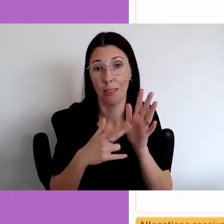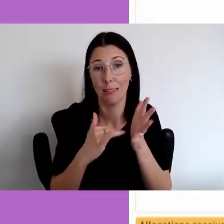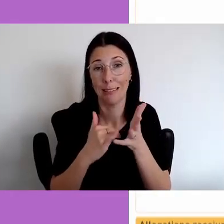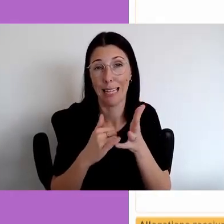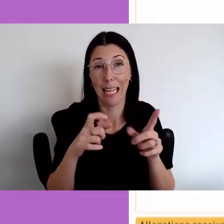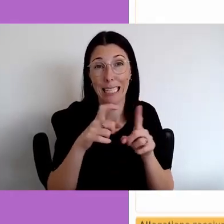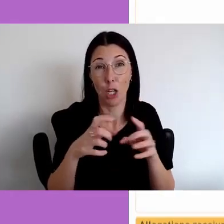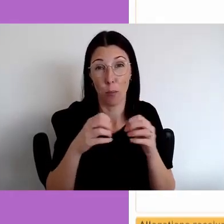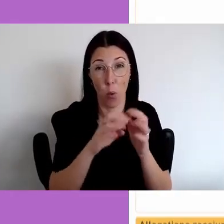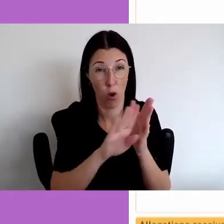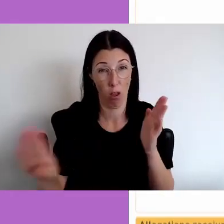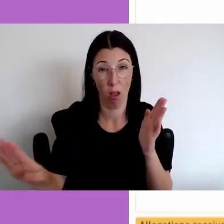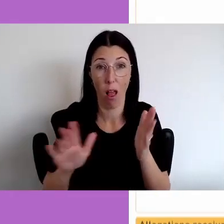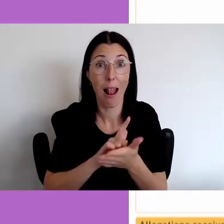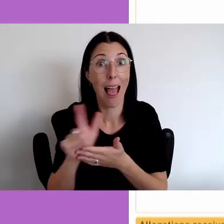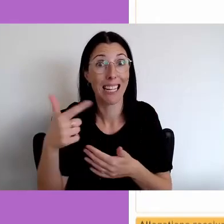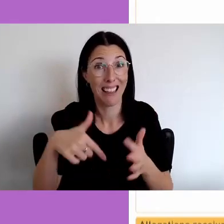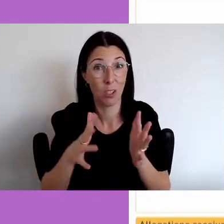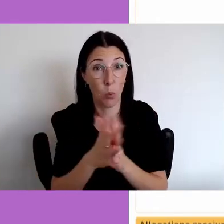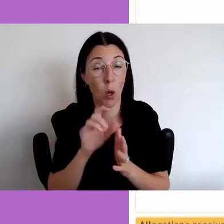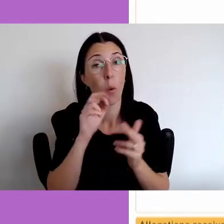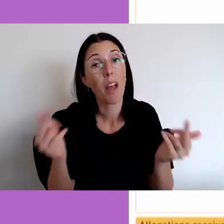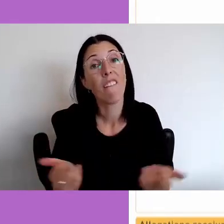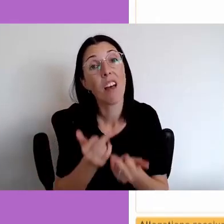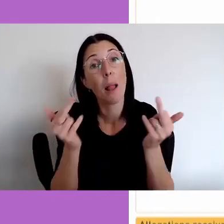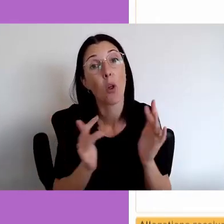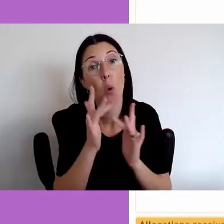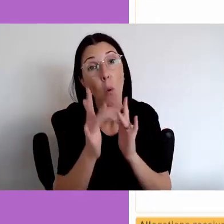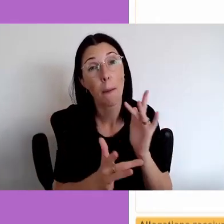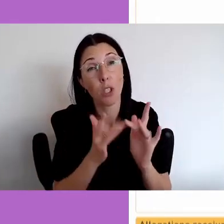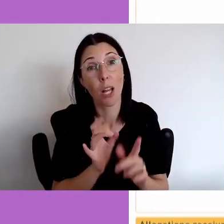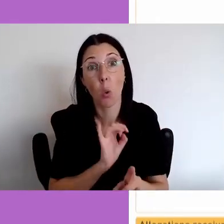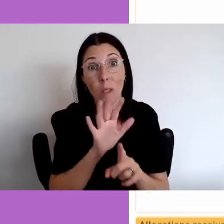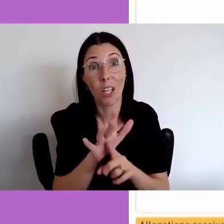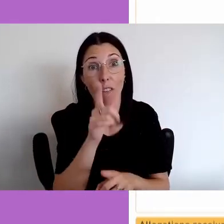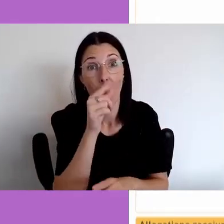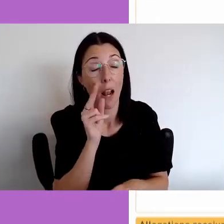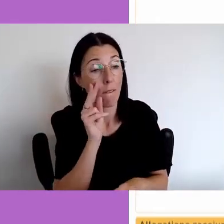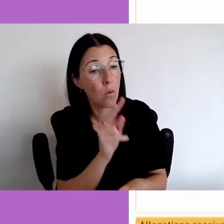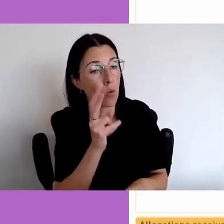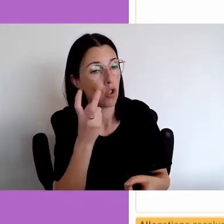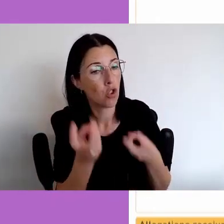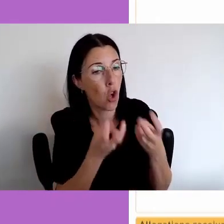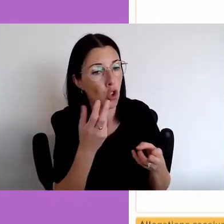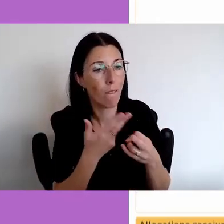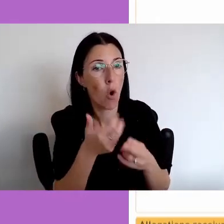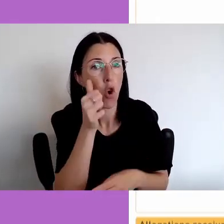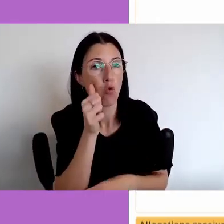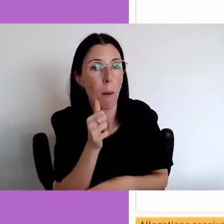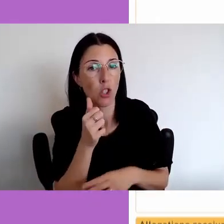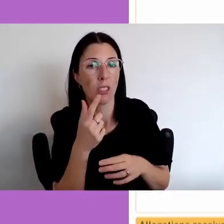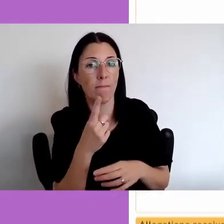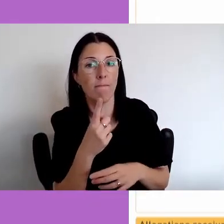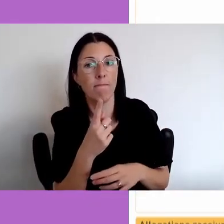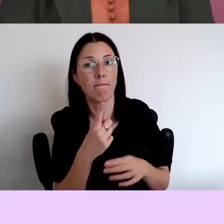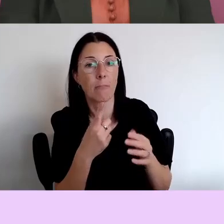our website, and it enables you to view and search for corruption allegations that relate to departments and agencies and